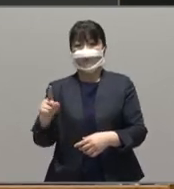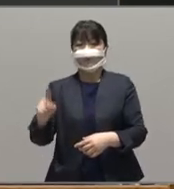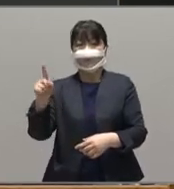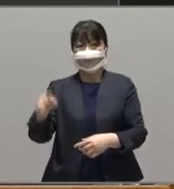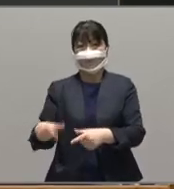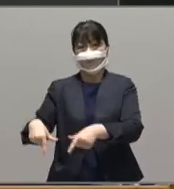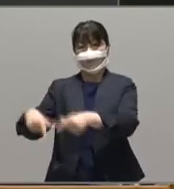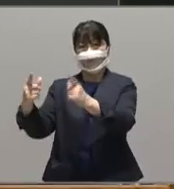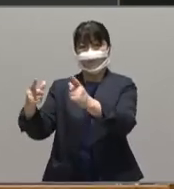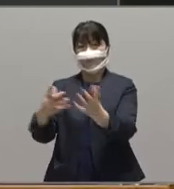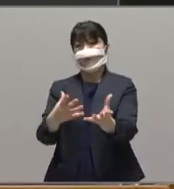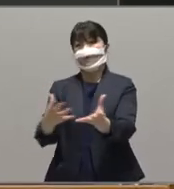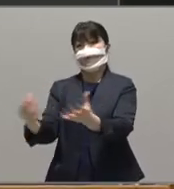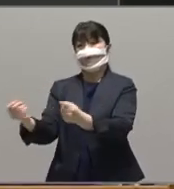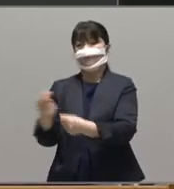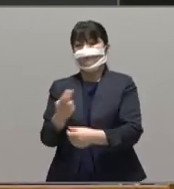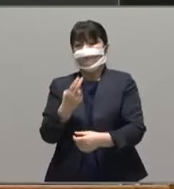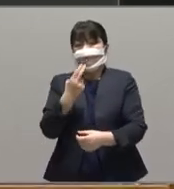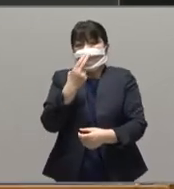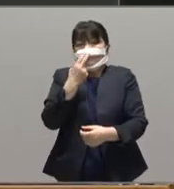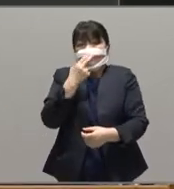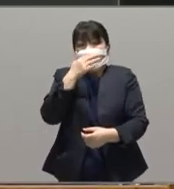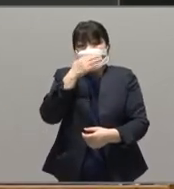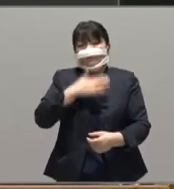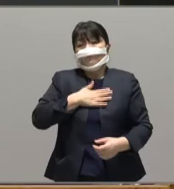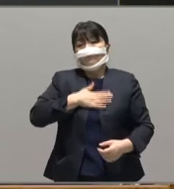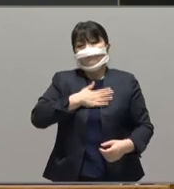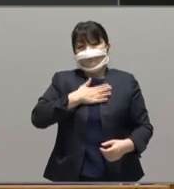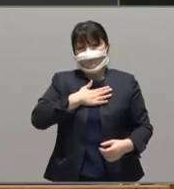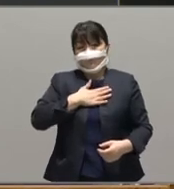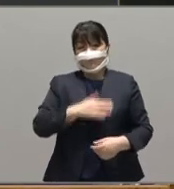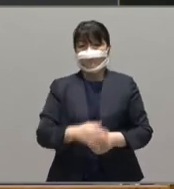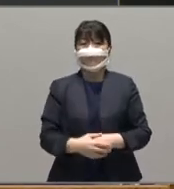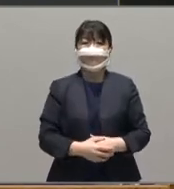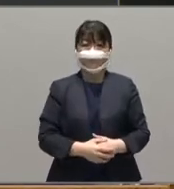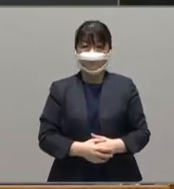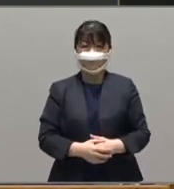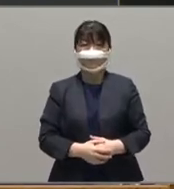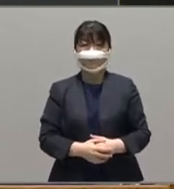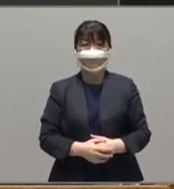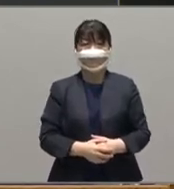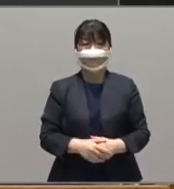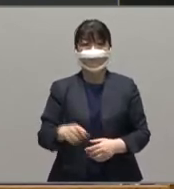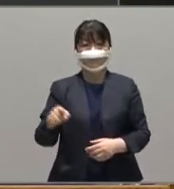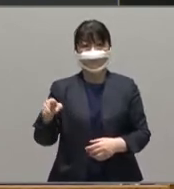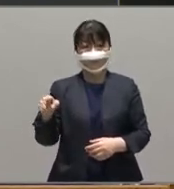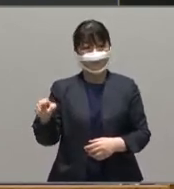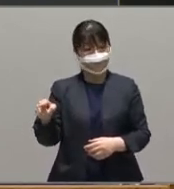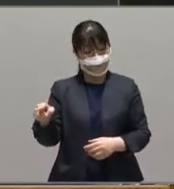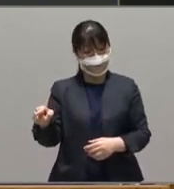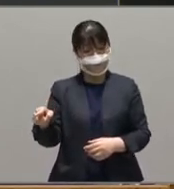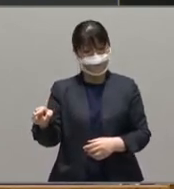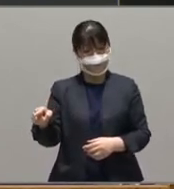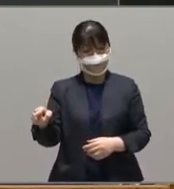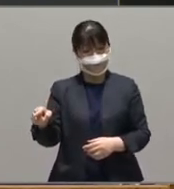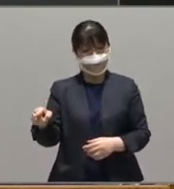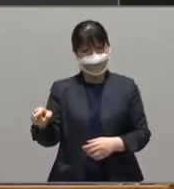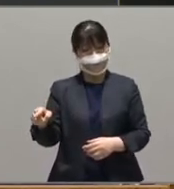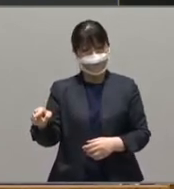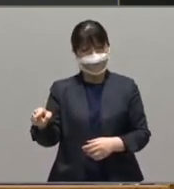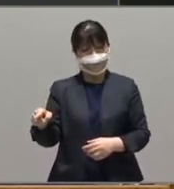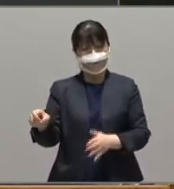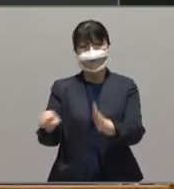purely cypress and forest, and the smell is excellent, and with the phytonchid. And then